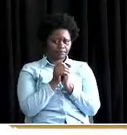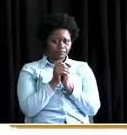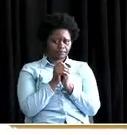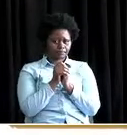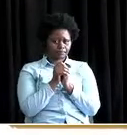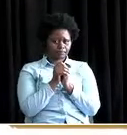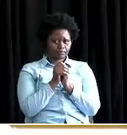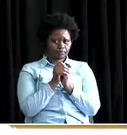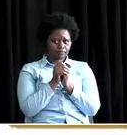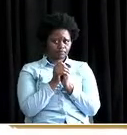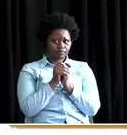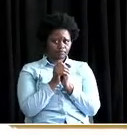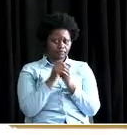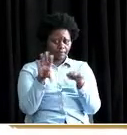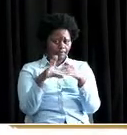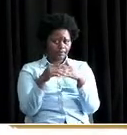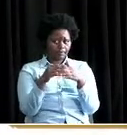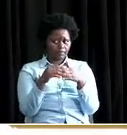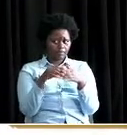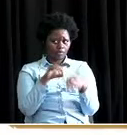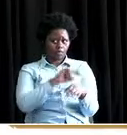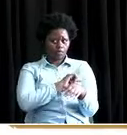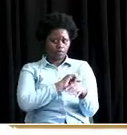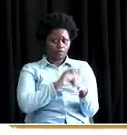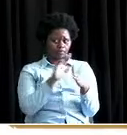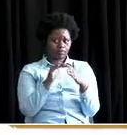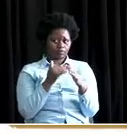But order, Mr. Councillors, Speaker. because